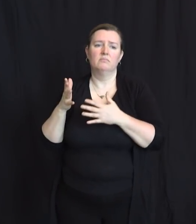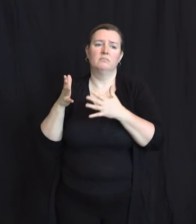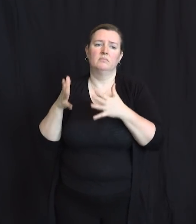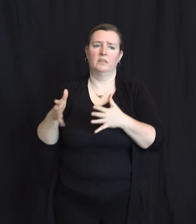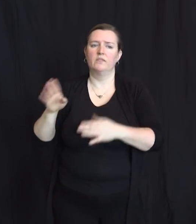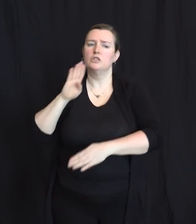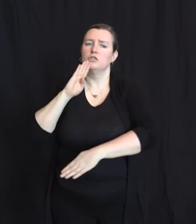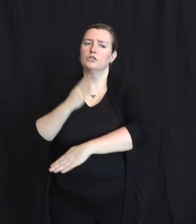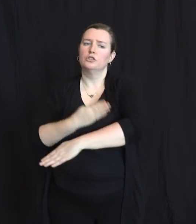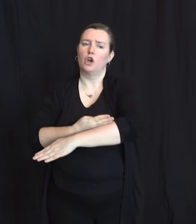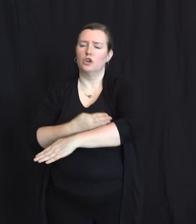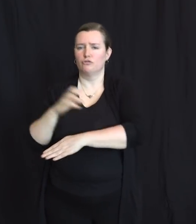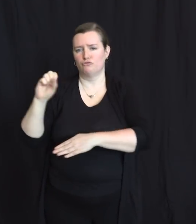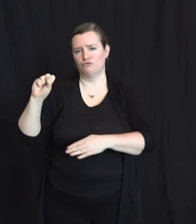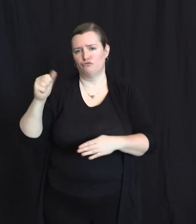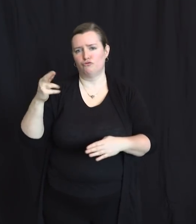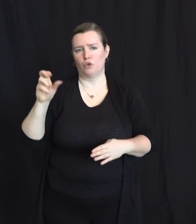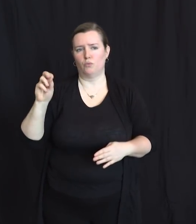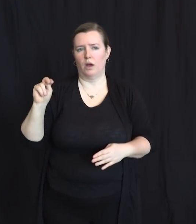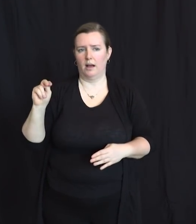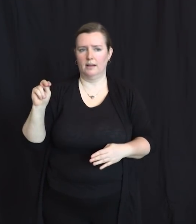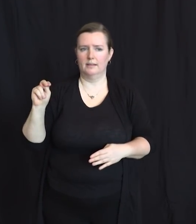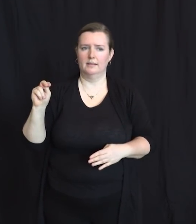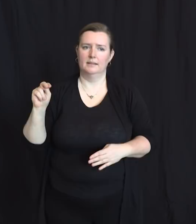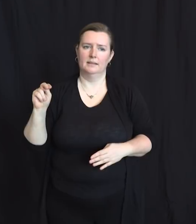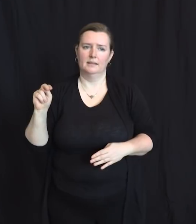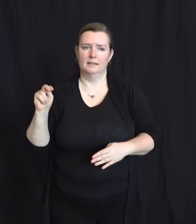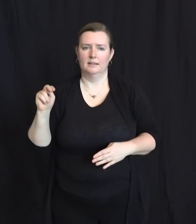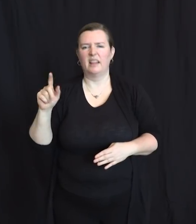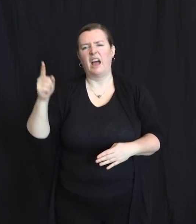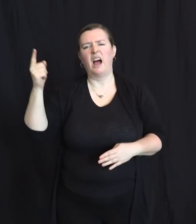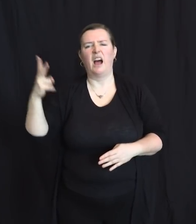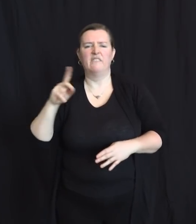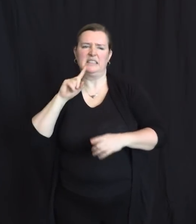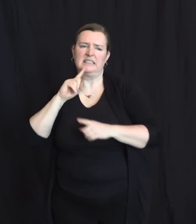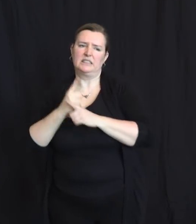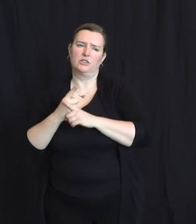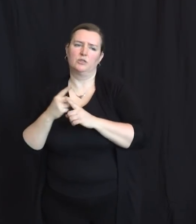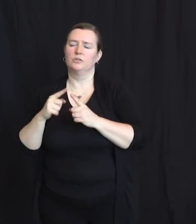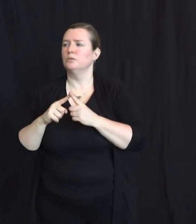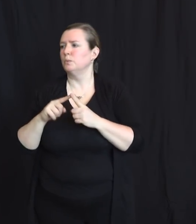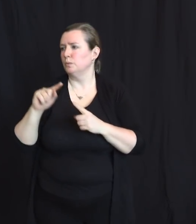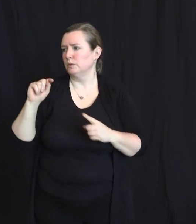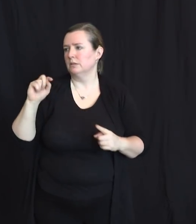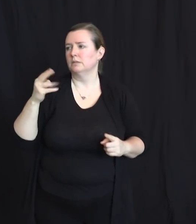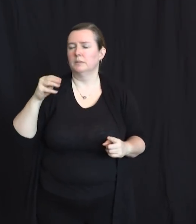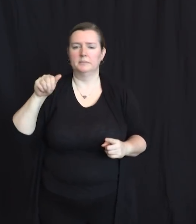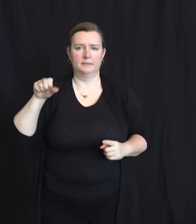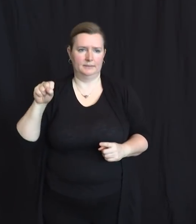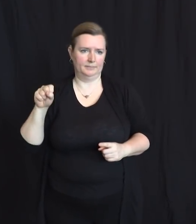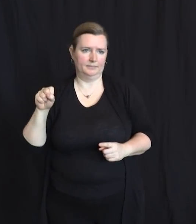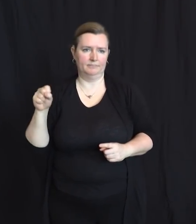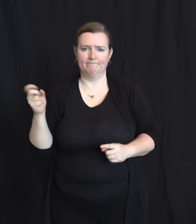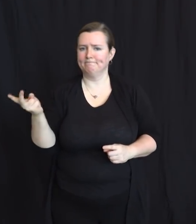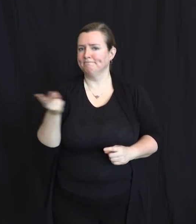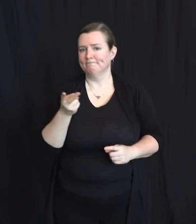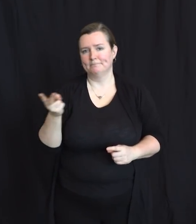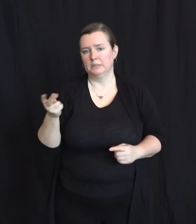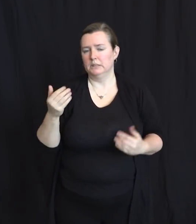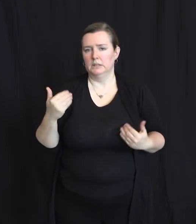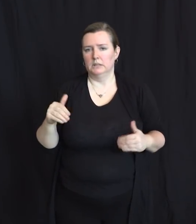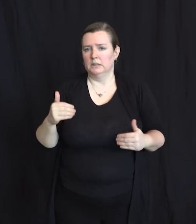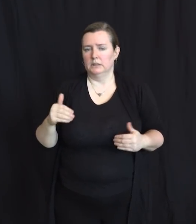Thomas's half-sister. Sharon, by the way, is going through what a lot of seniors are going through, and that is facing the end of